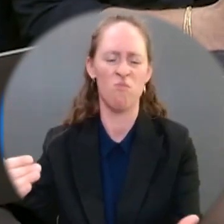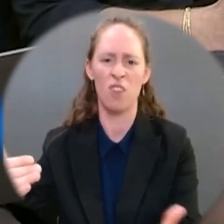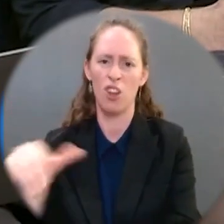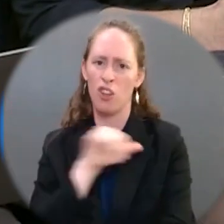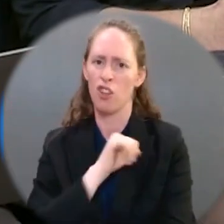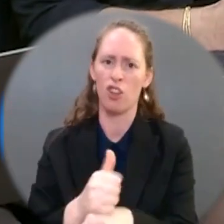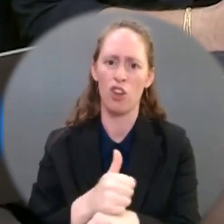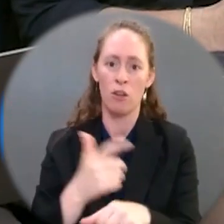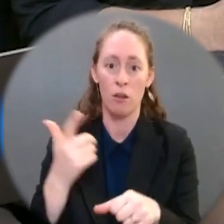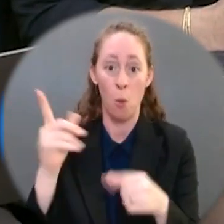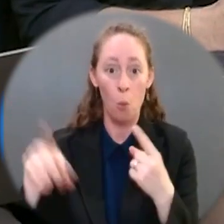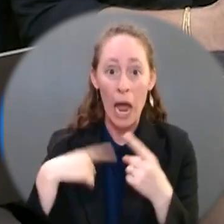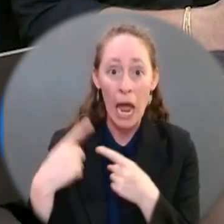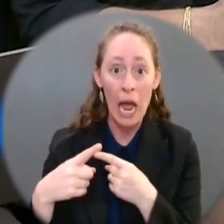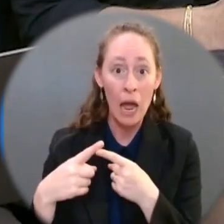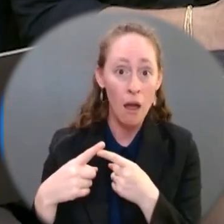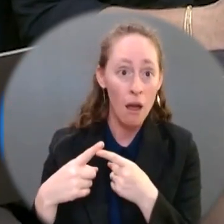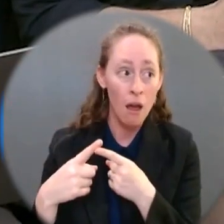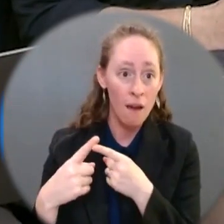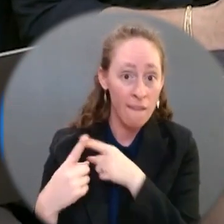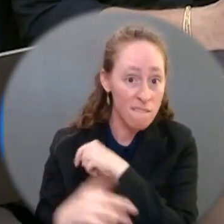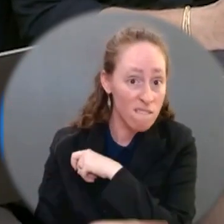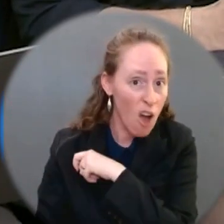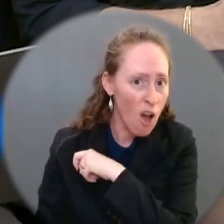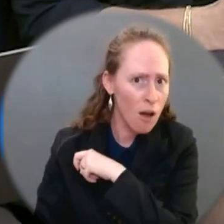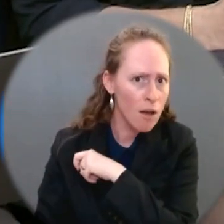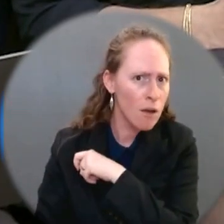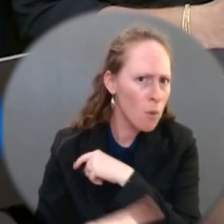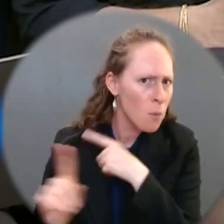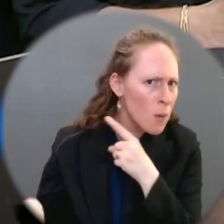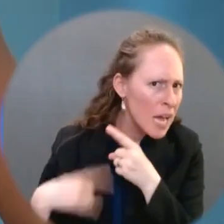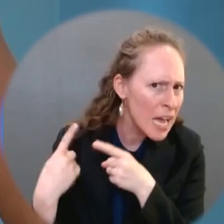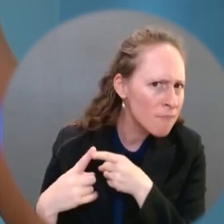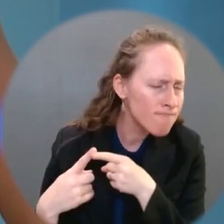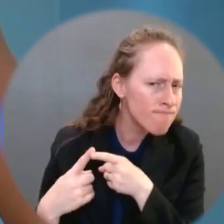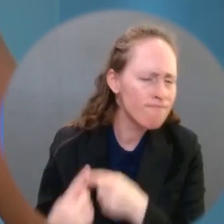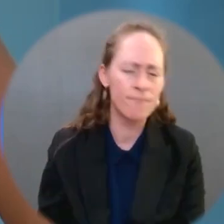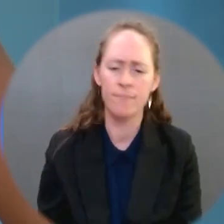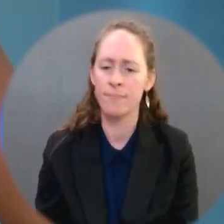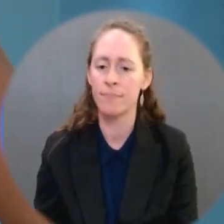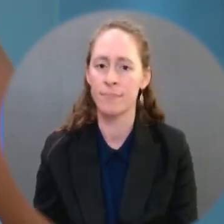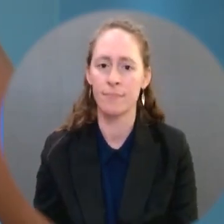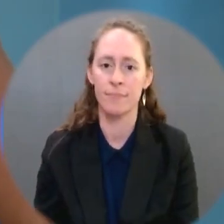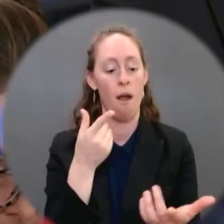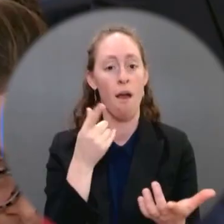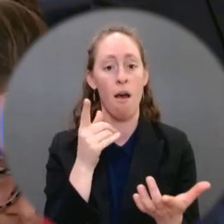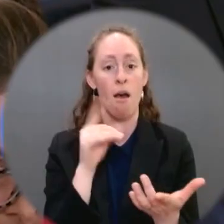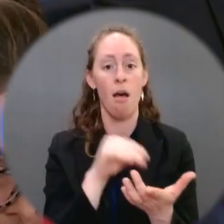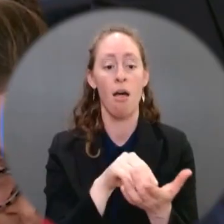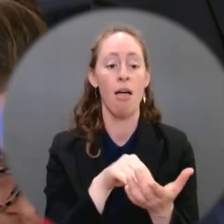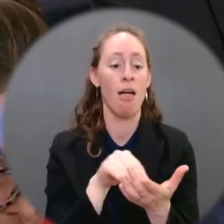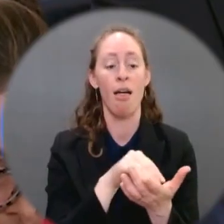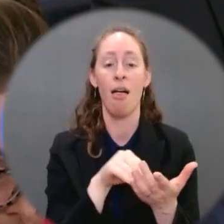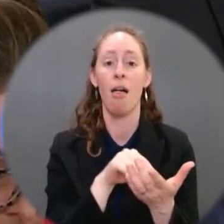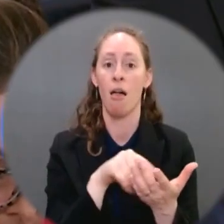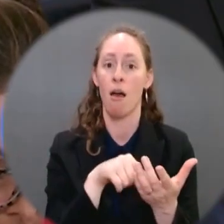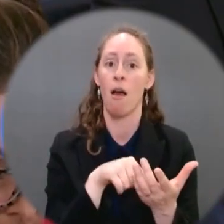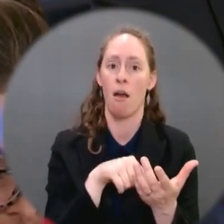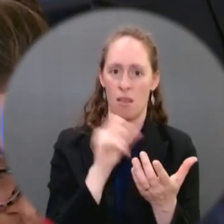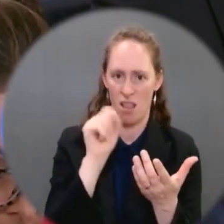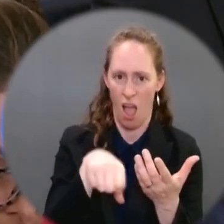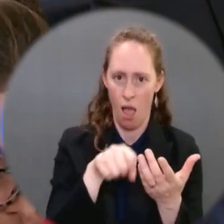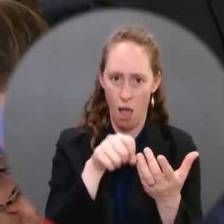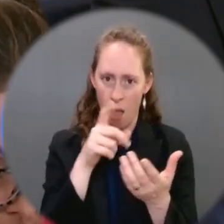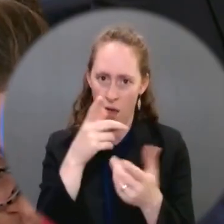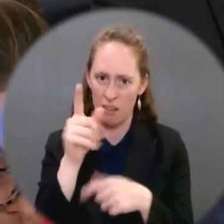fall? Do you get started before that? What's the overall time frame? We don't have a timeline for you at this point. Does the president stand